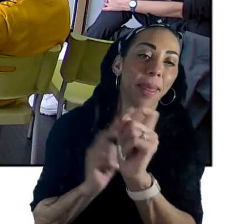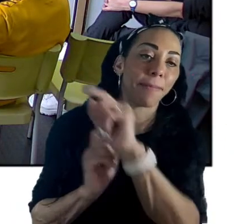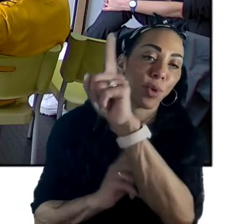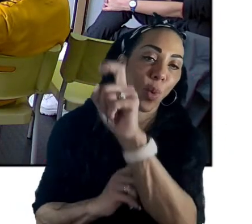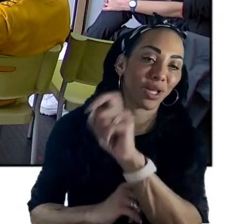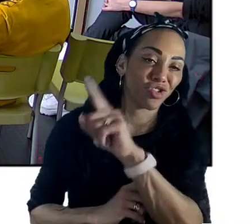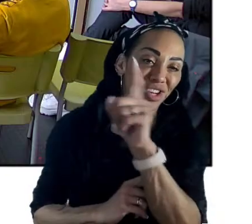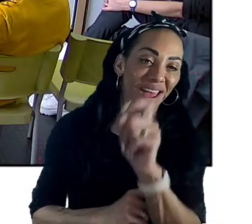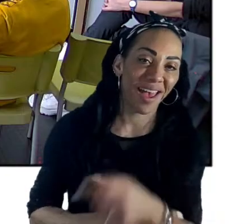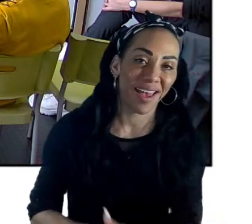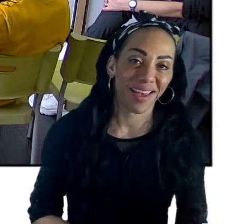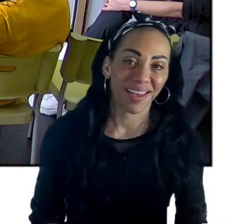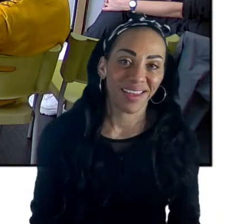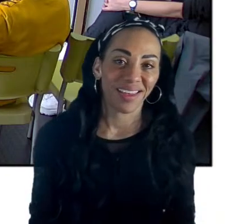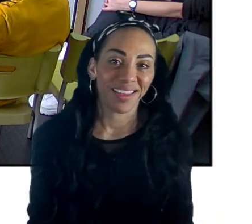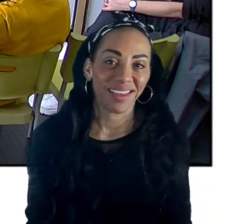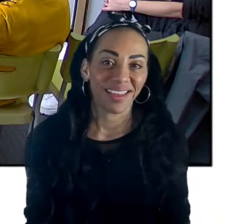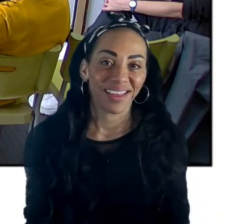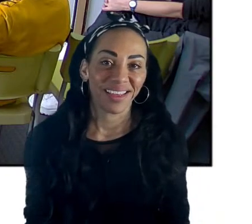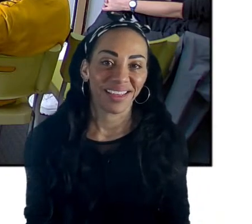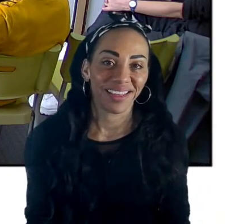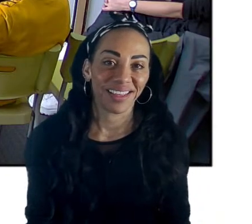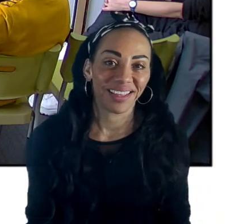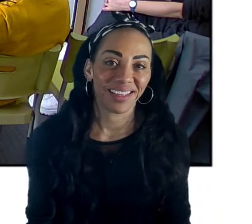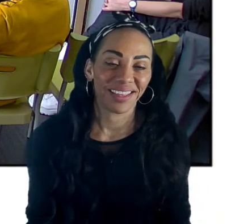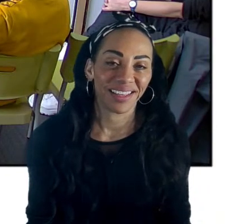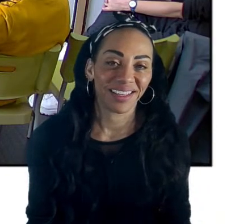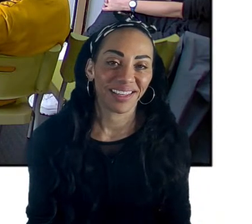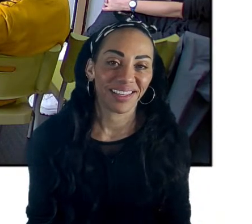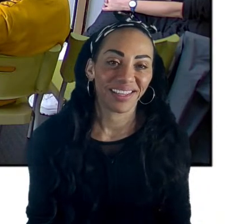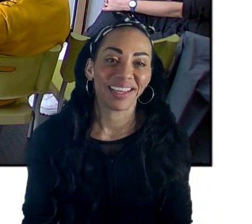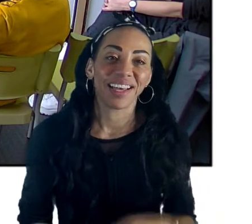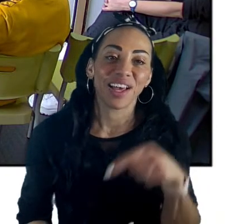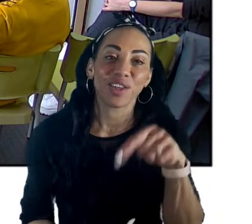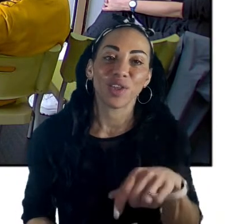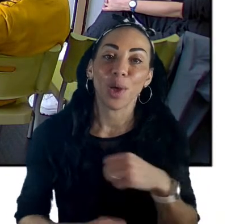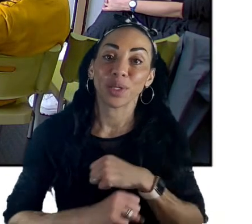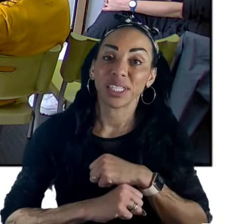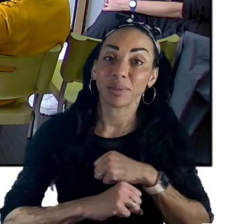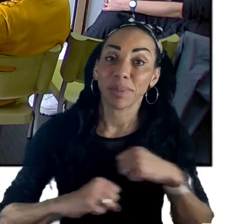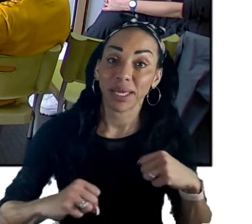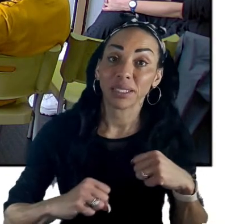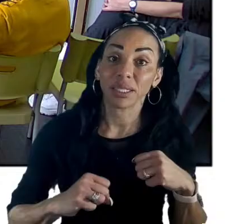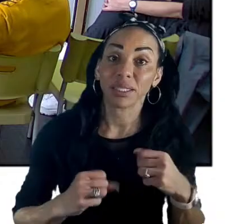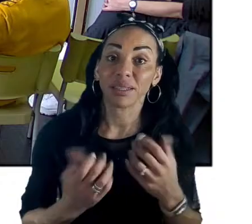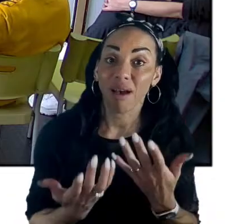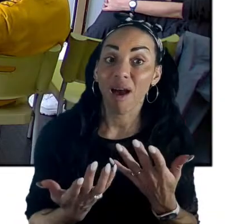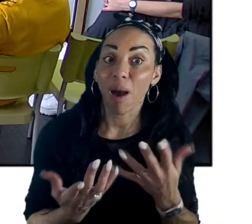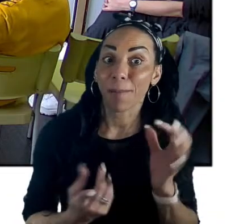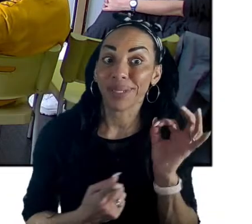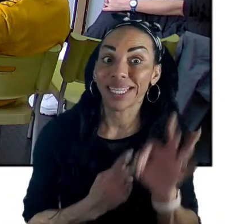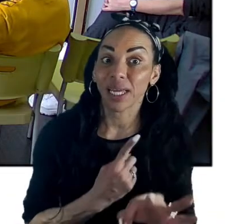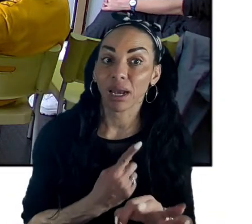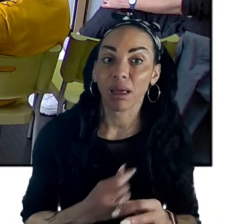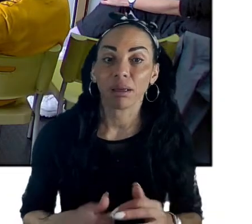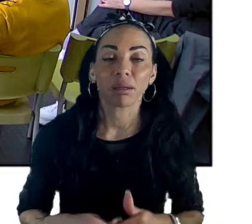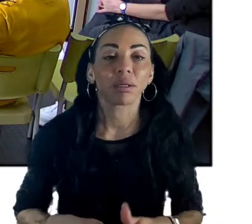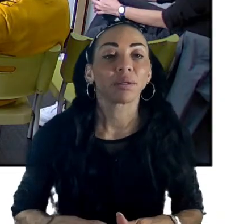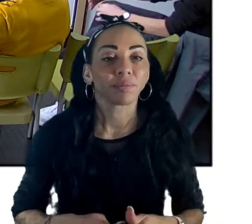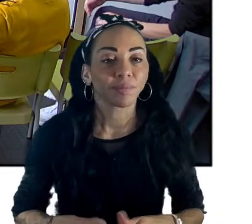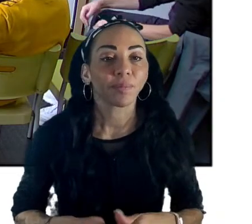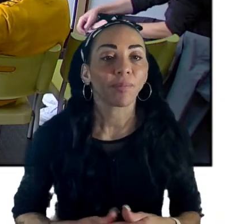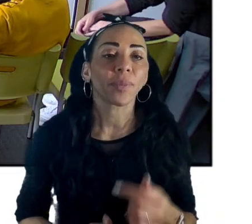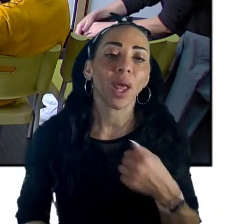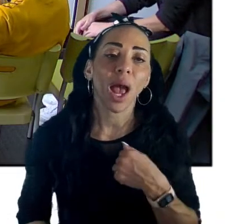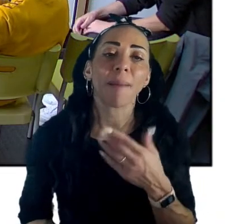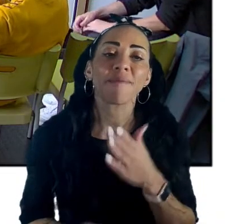I mean, yeah, those spaces are particular. I think I'm very reflective about this because I was chatting